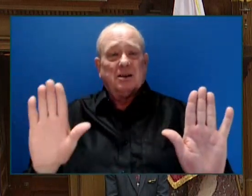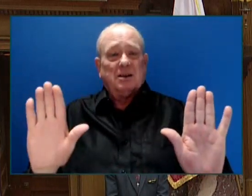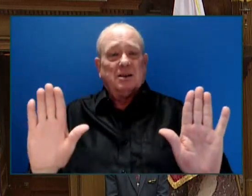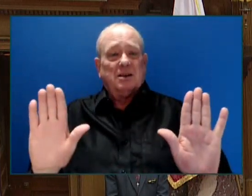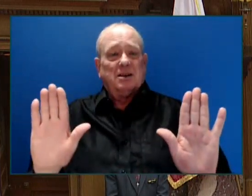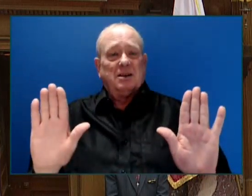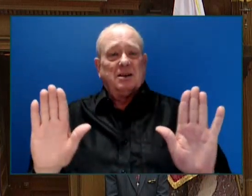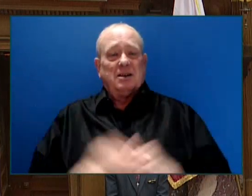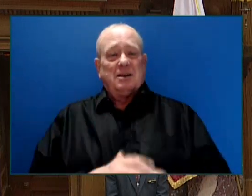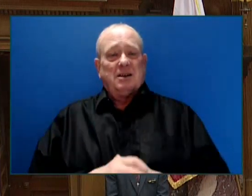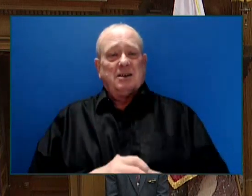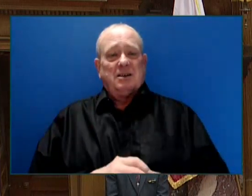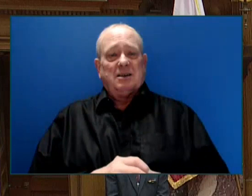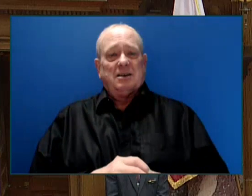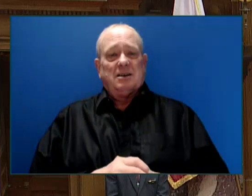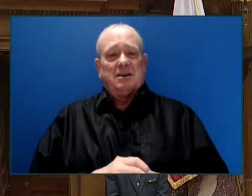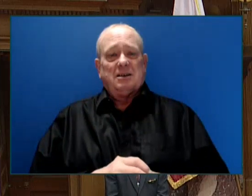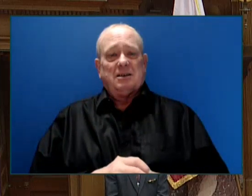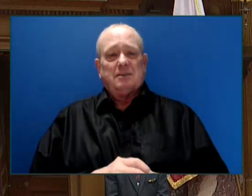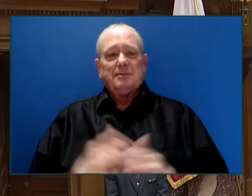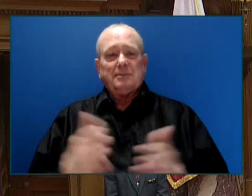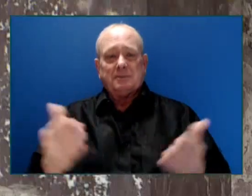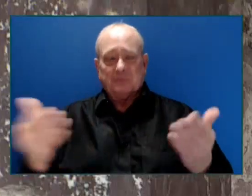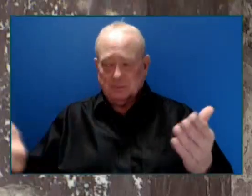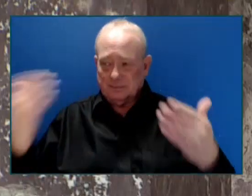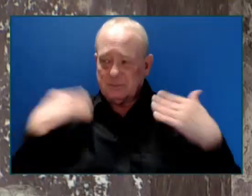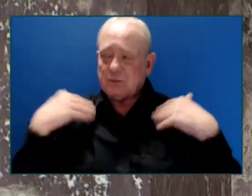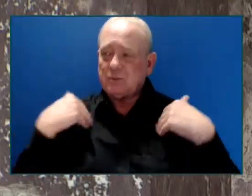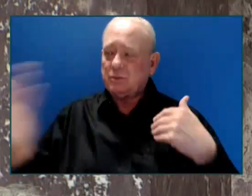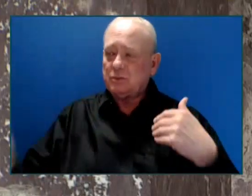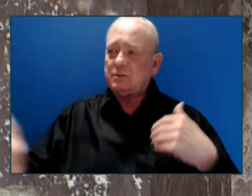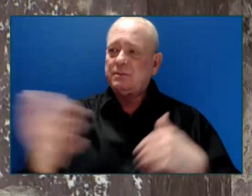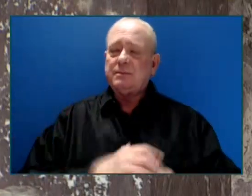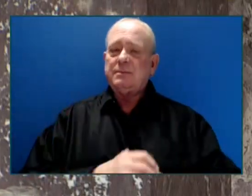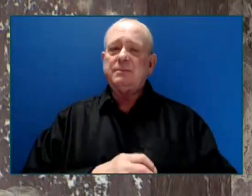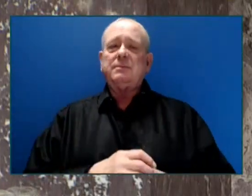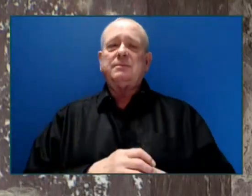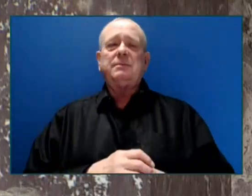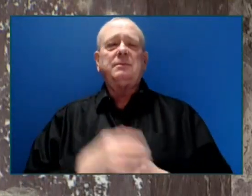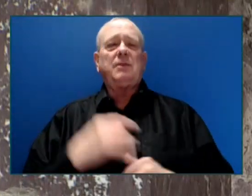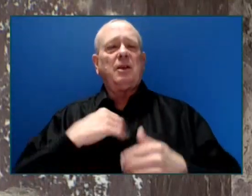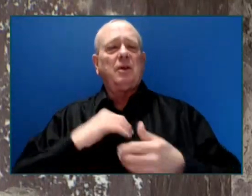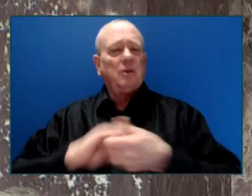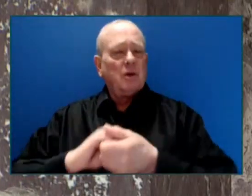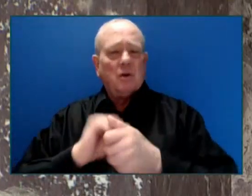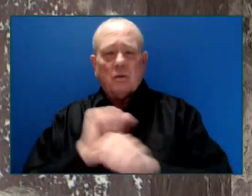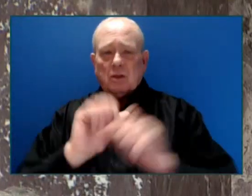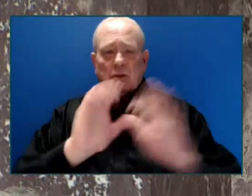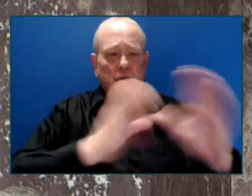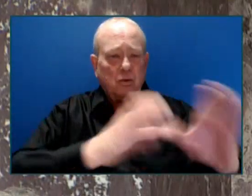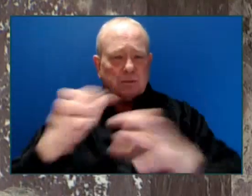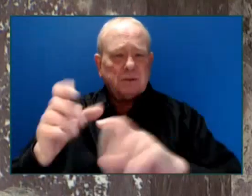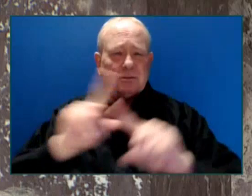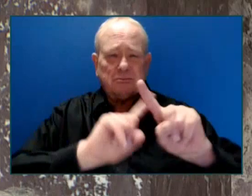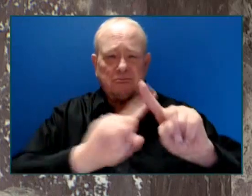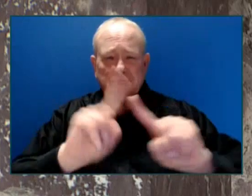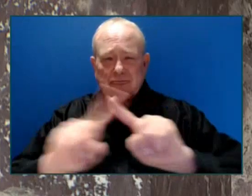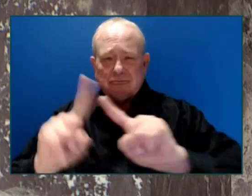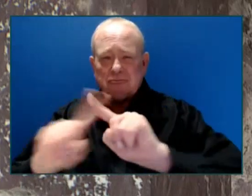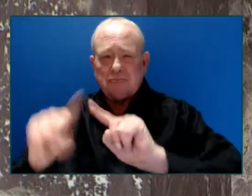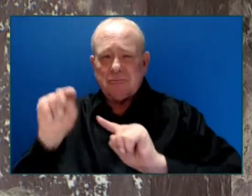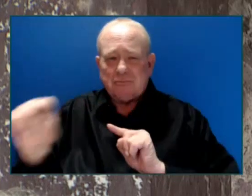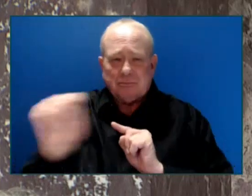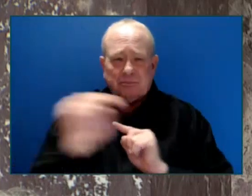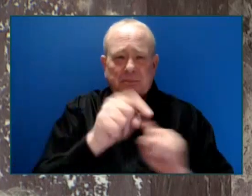Please continue. Honourable Speaker, we worked with stakeholders. Honourable Speaker, we worked with stakeholders on this